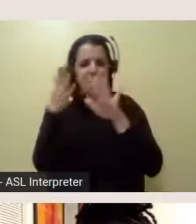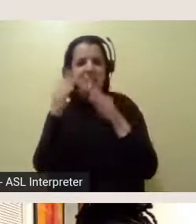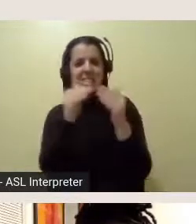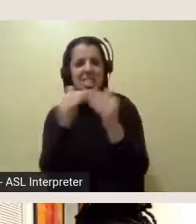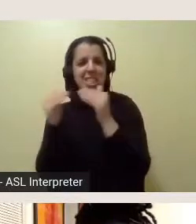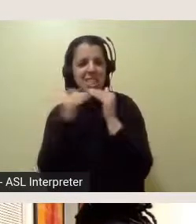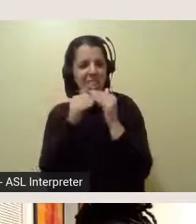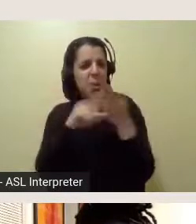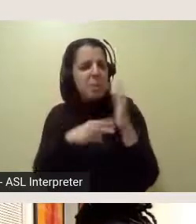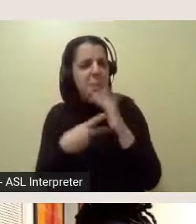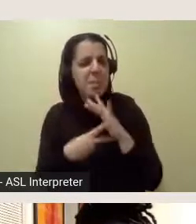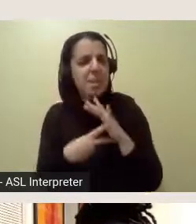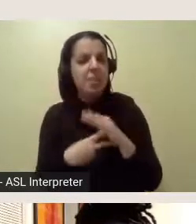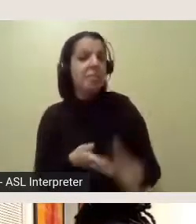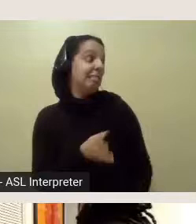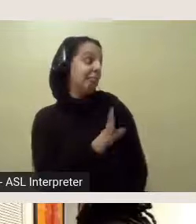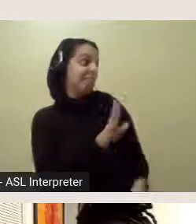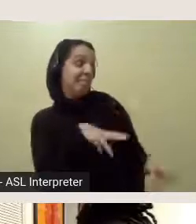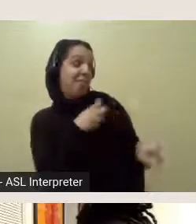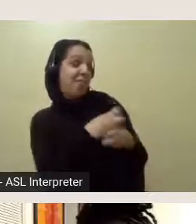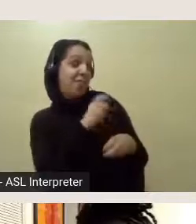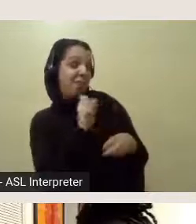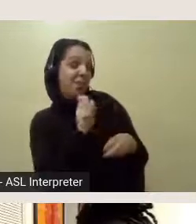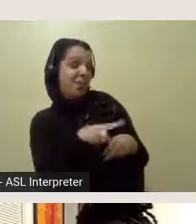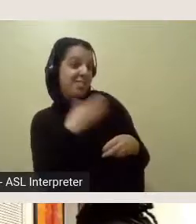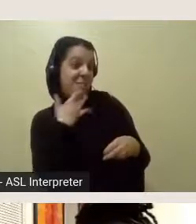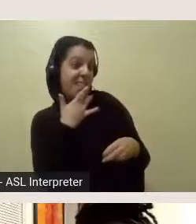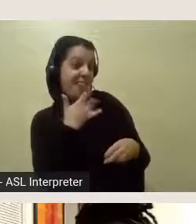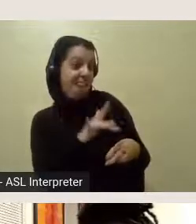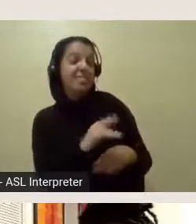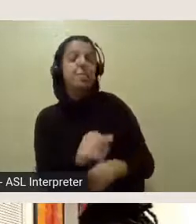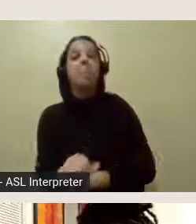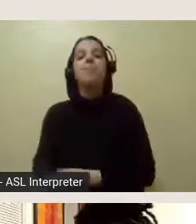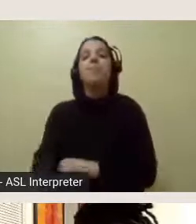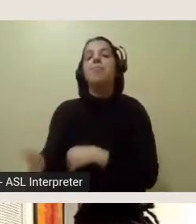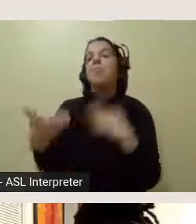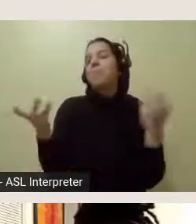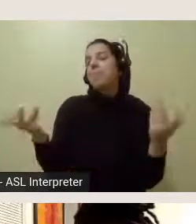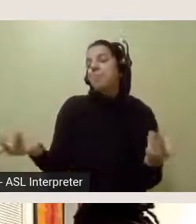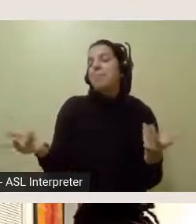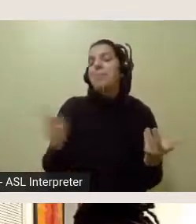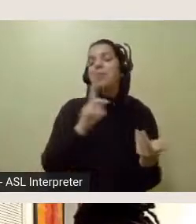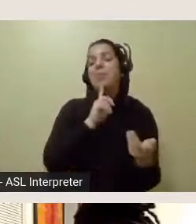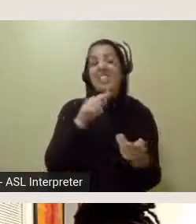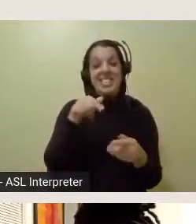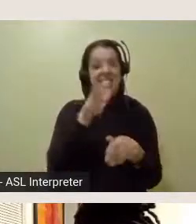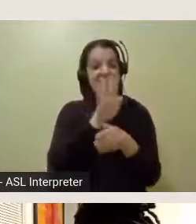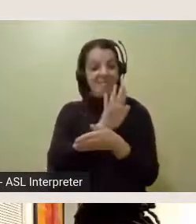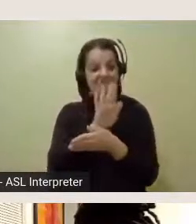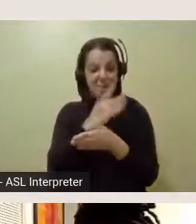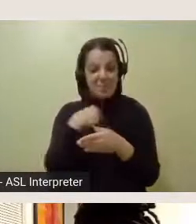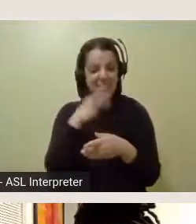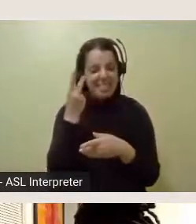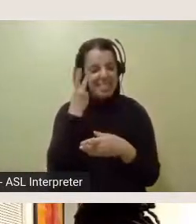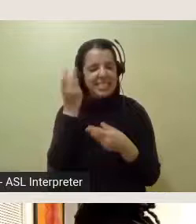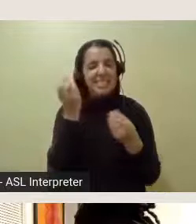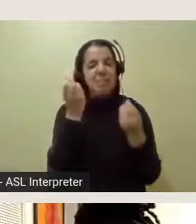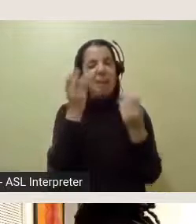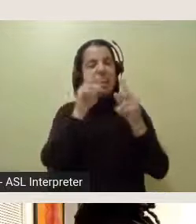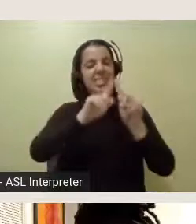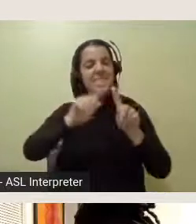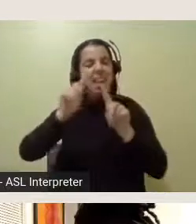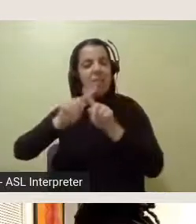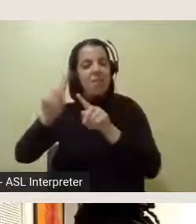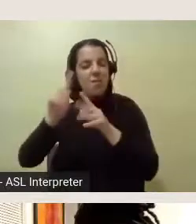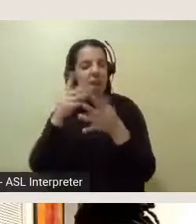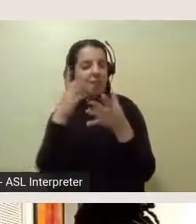That's a tough question, Cyrus. Go for it. This is the thing, right? Okay, so there's several things that we see in this film, right? We see like these